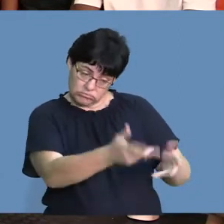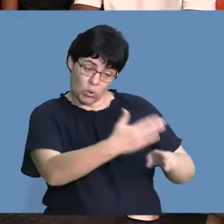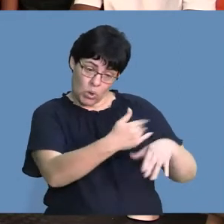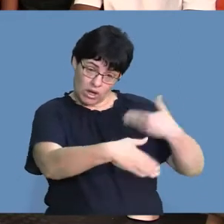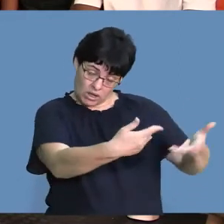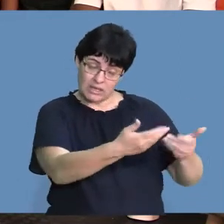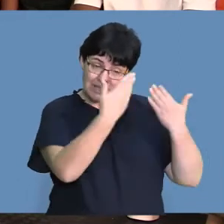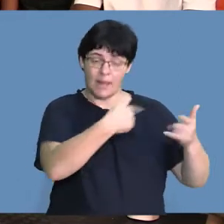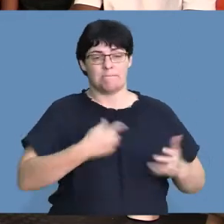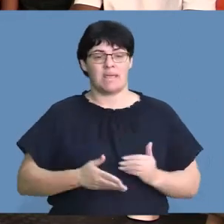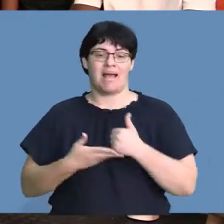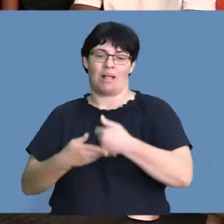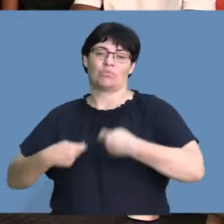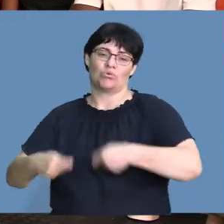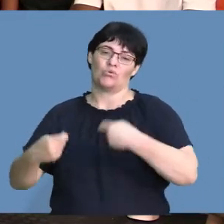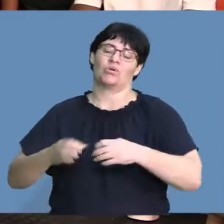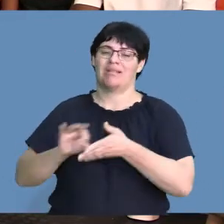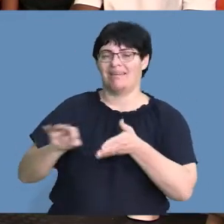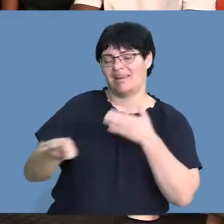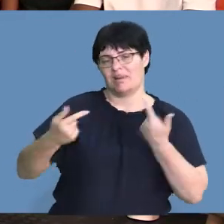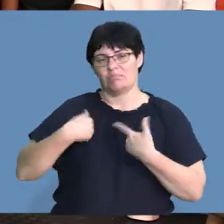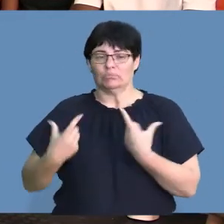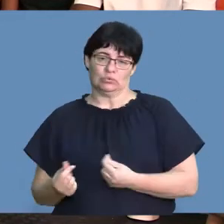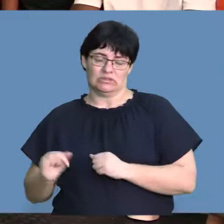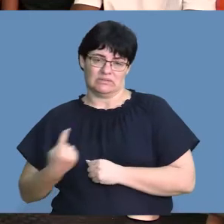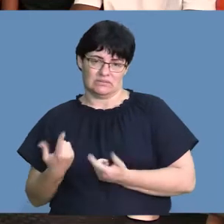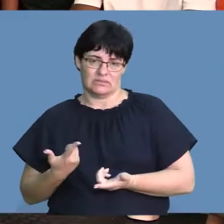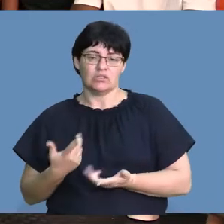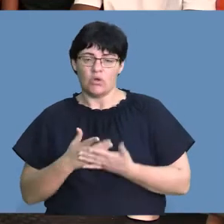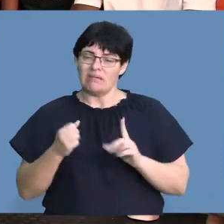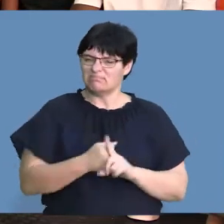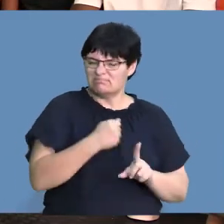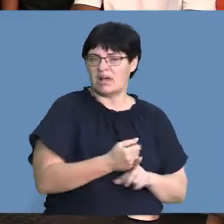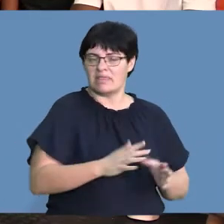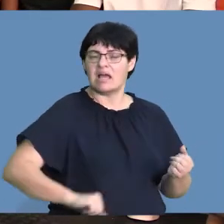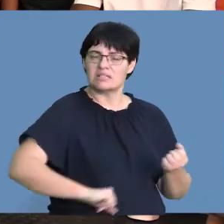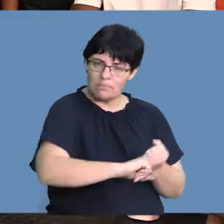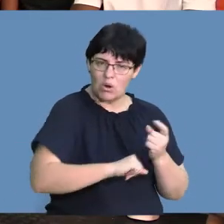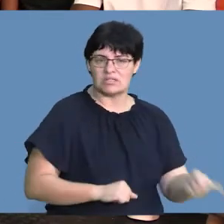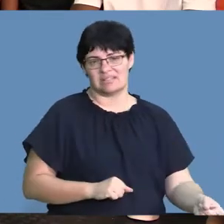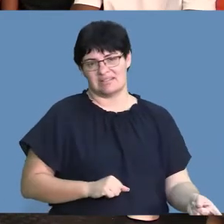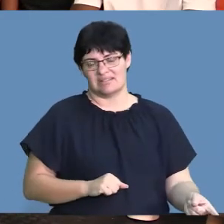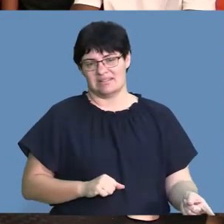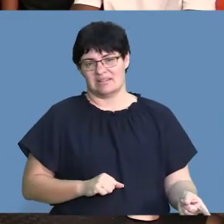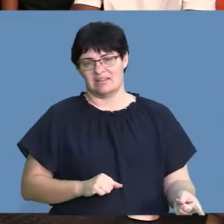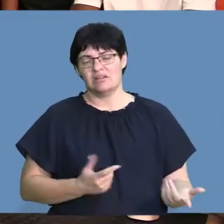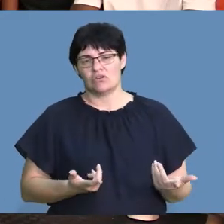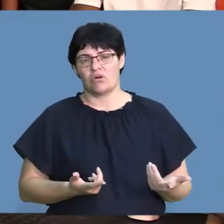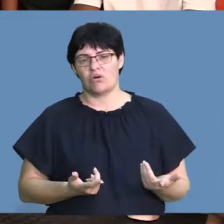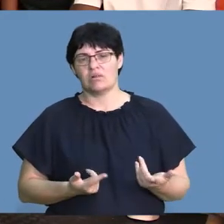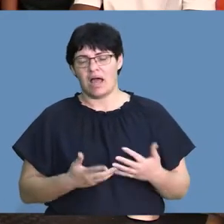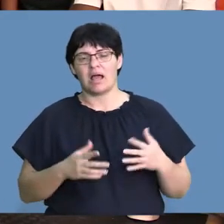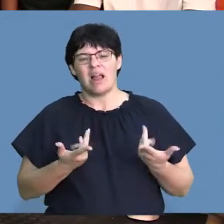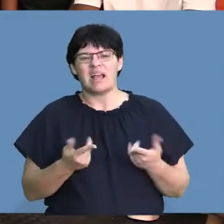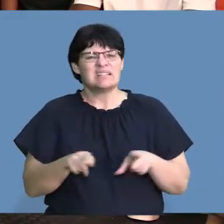lot of work and you understand that, okay, they are on the urge of writing their exam, then you limit some kind of chores. That's